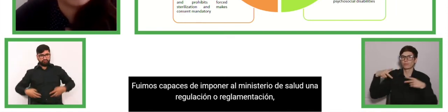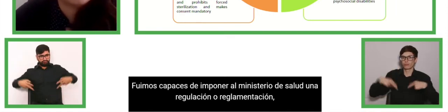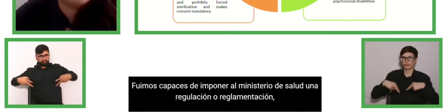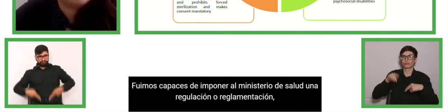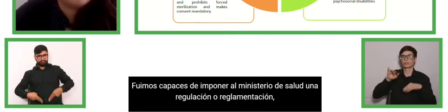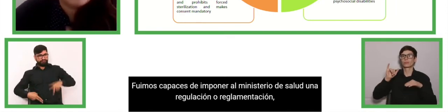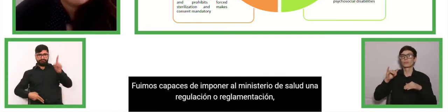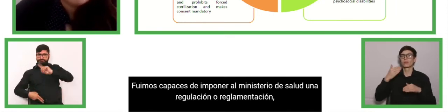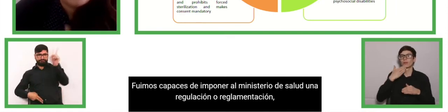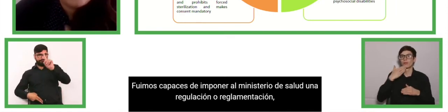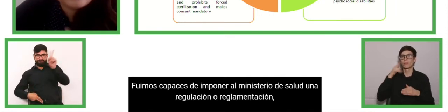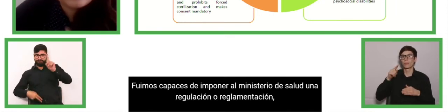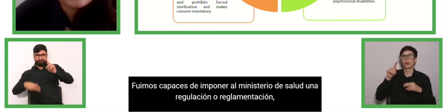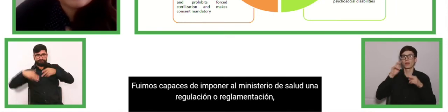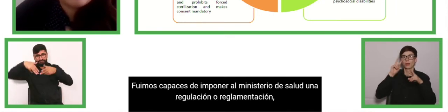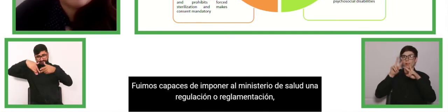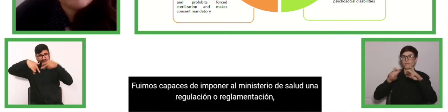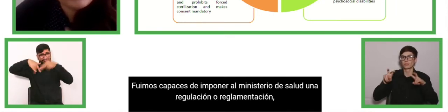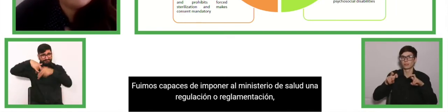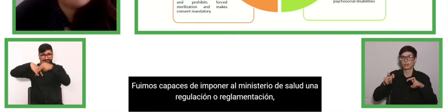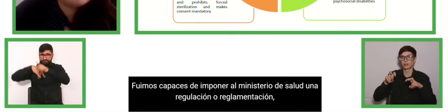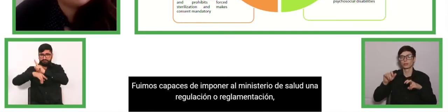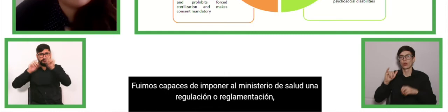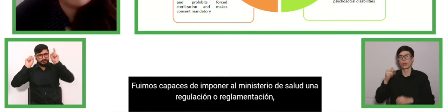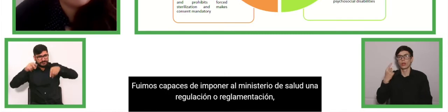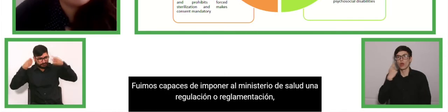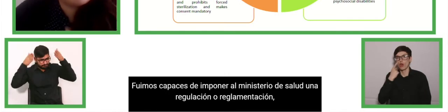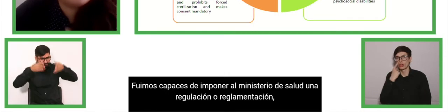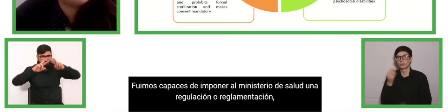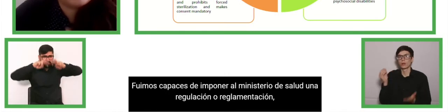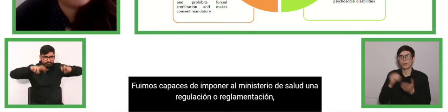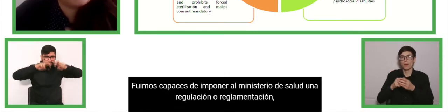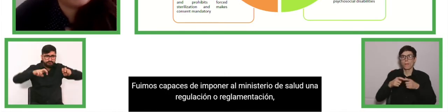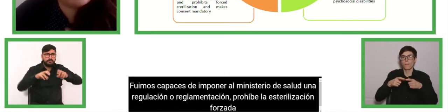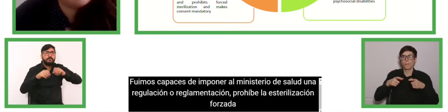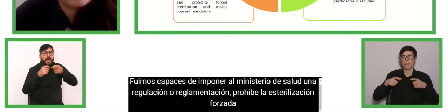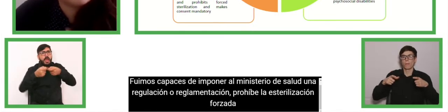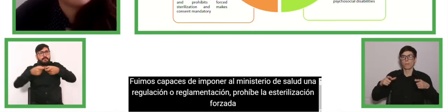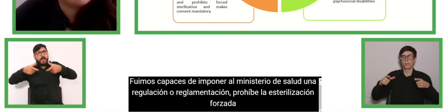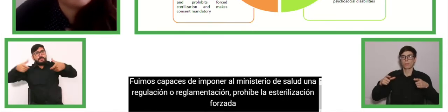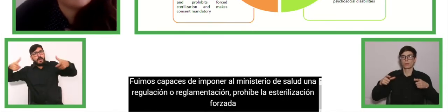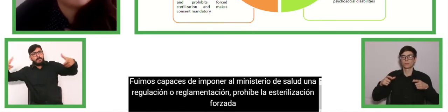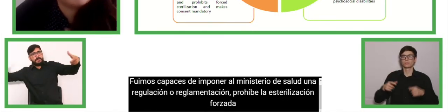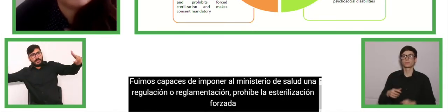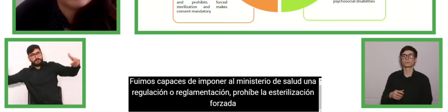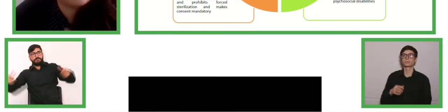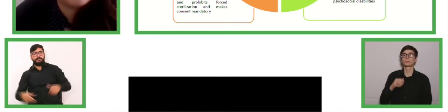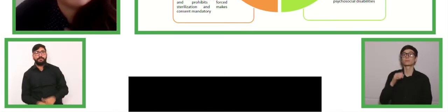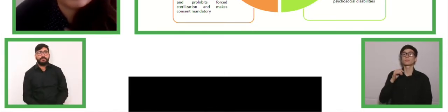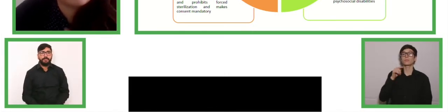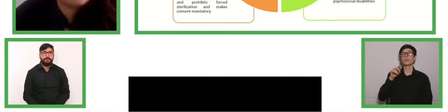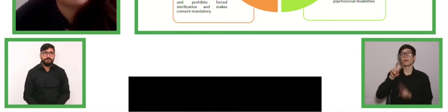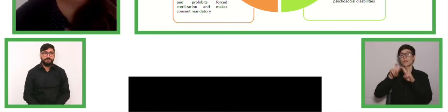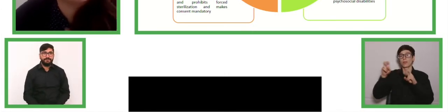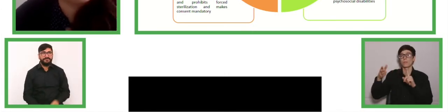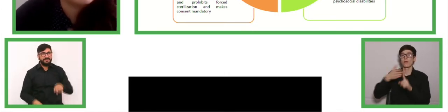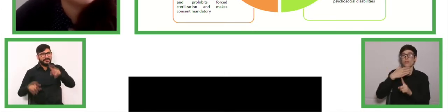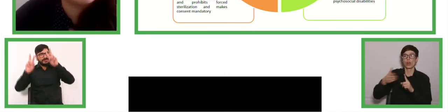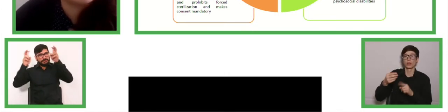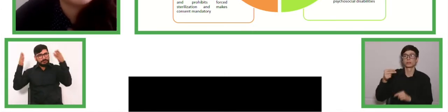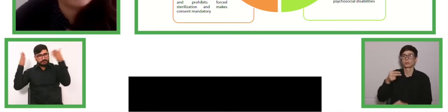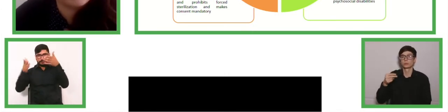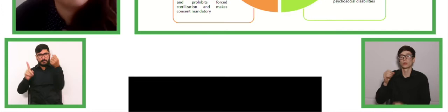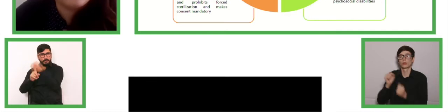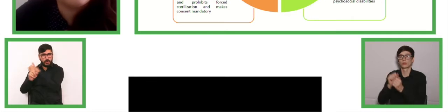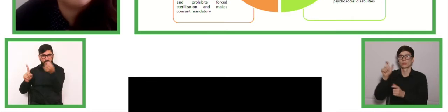knowledge production. We developed the first research about sexual violence on people with intellectual and psychosocial